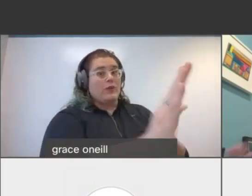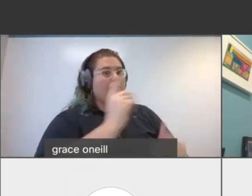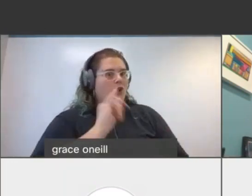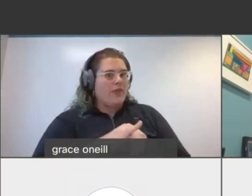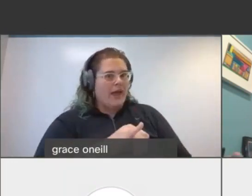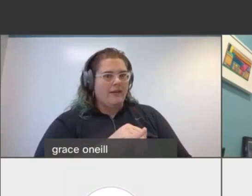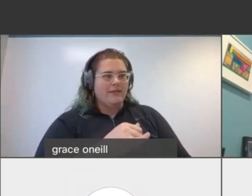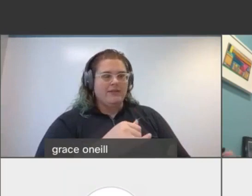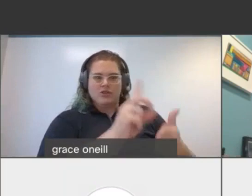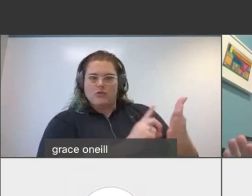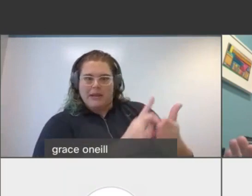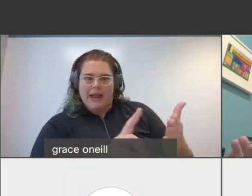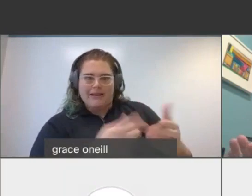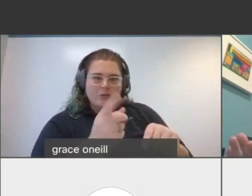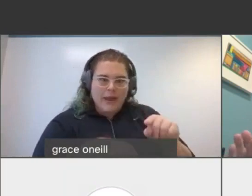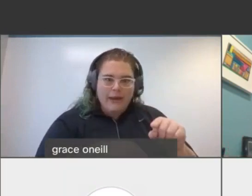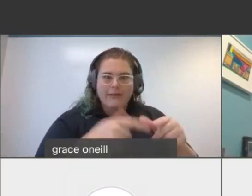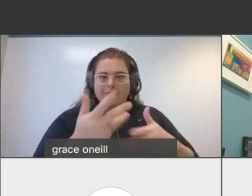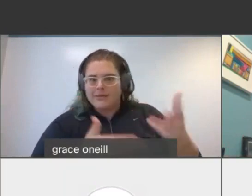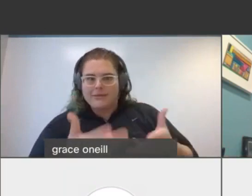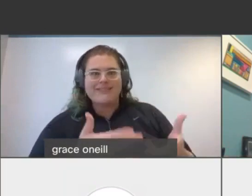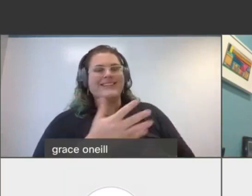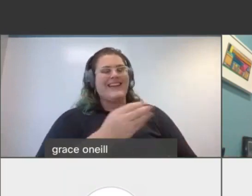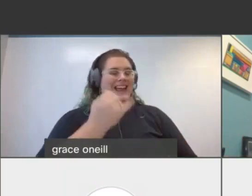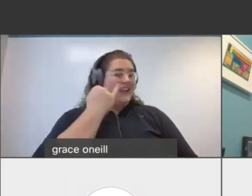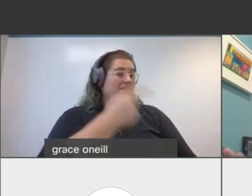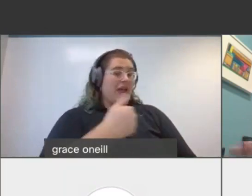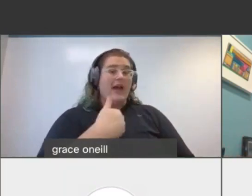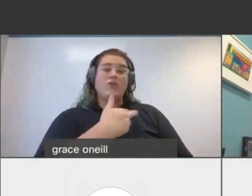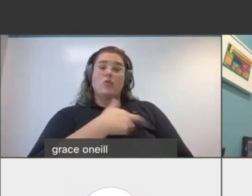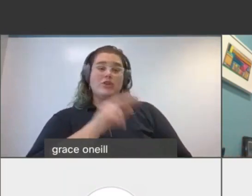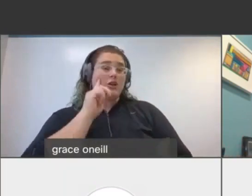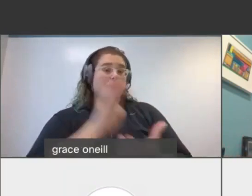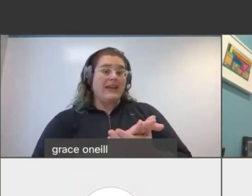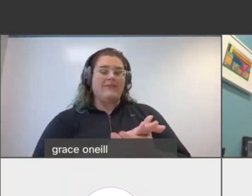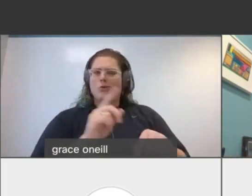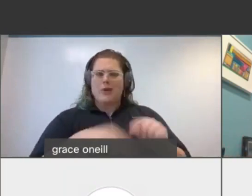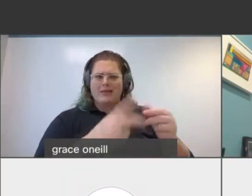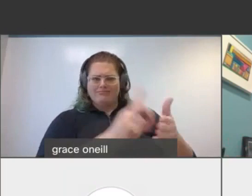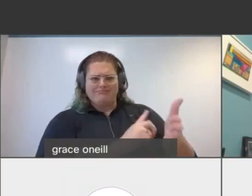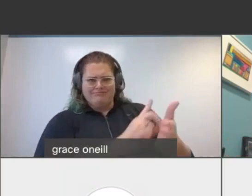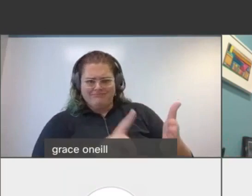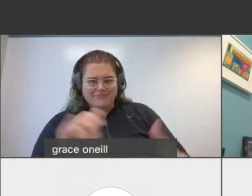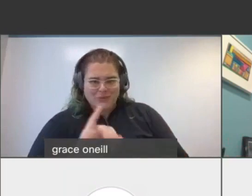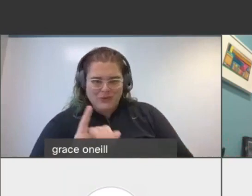And it's also going to push up against people's sincerely held religious beliefs, because, they may